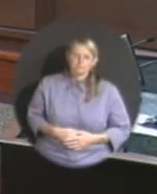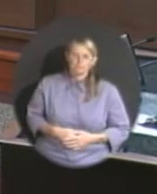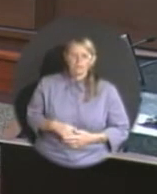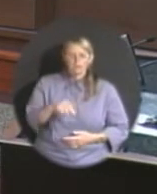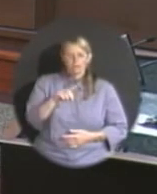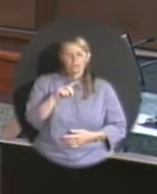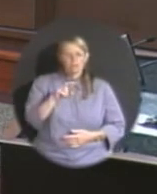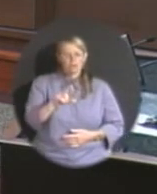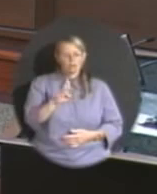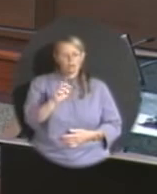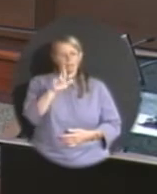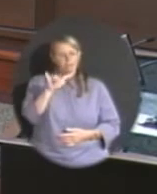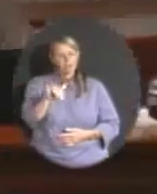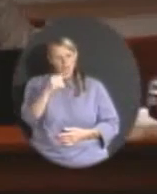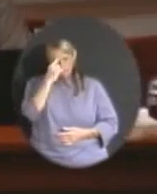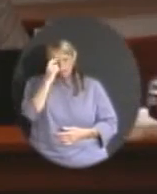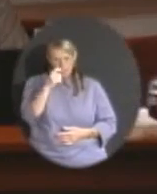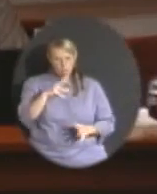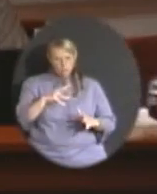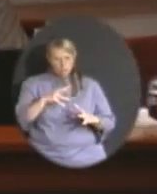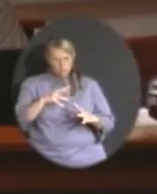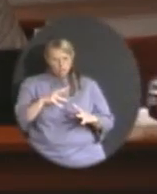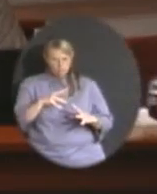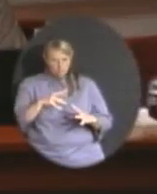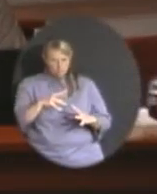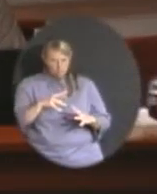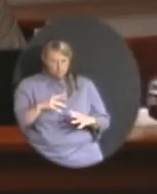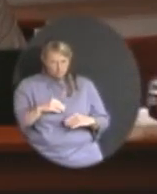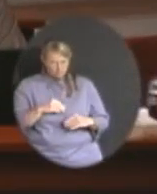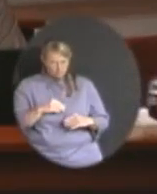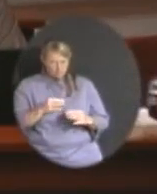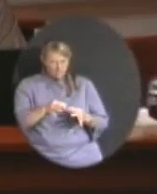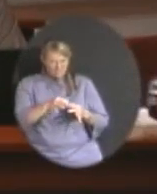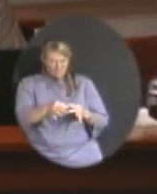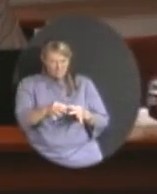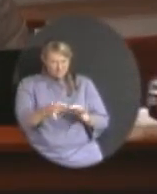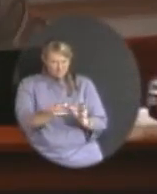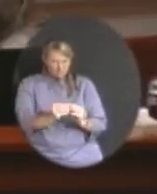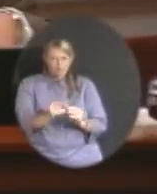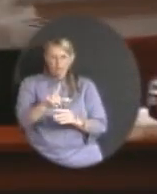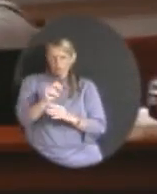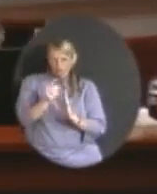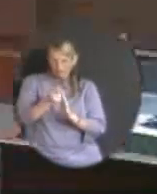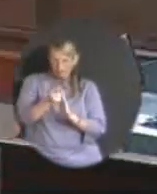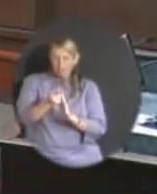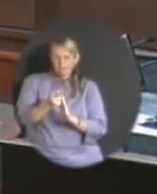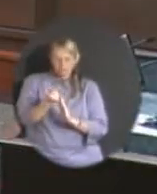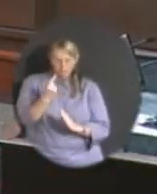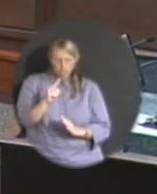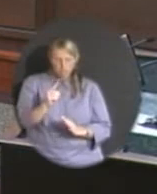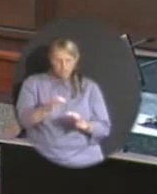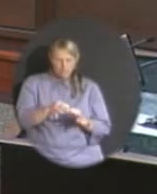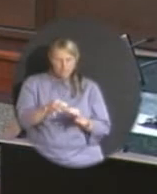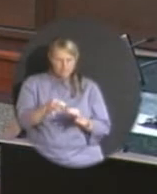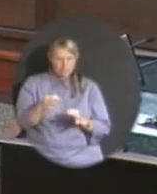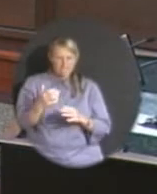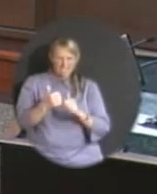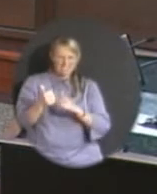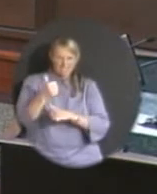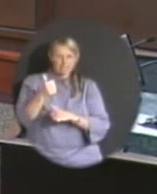need an executive session this evening. Yes, I'd like 30 minutes, please. Mr. Parker? No? Okay. 30 minutes?